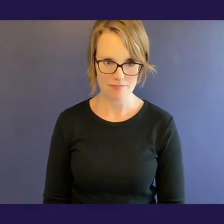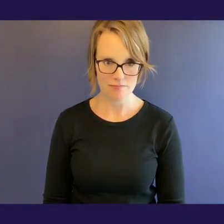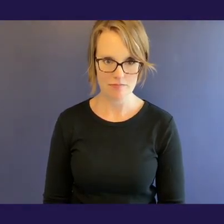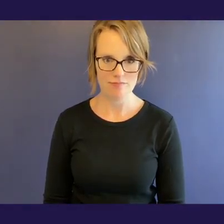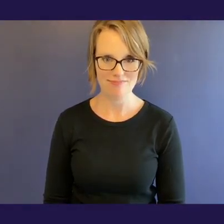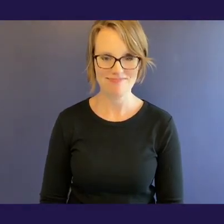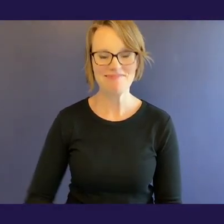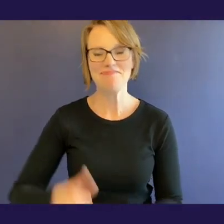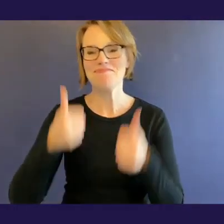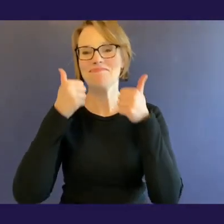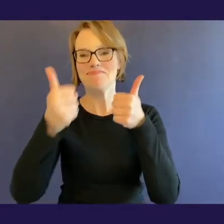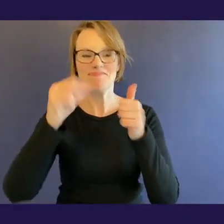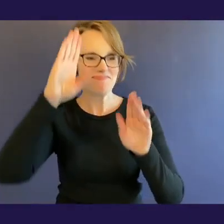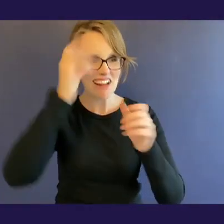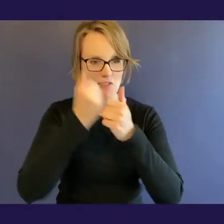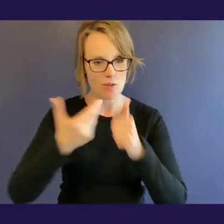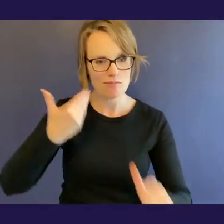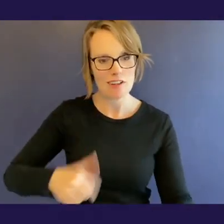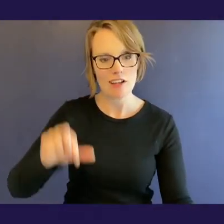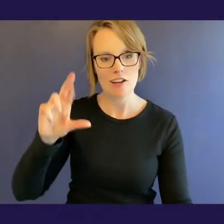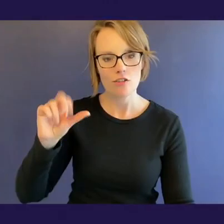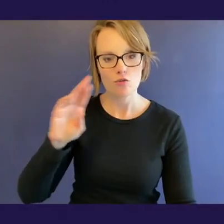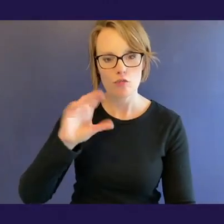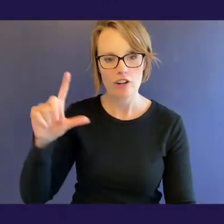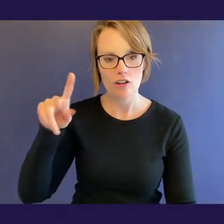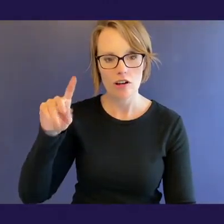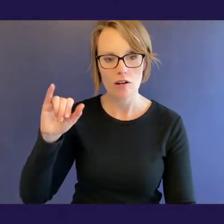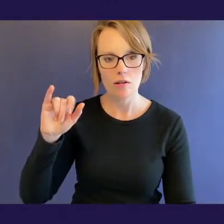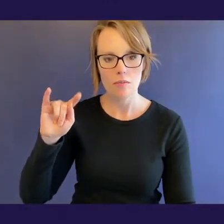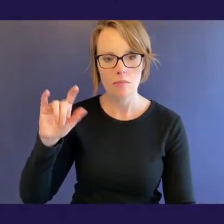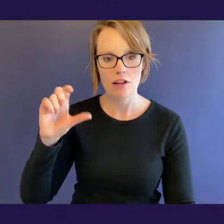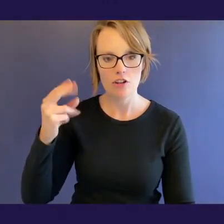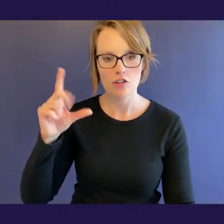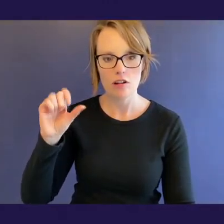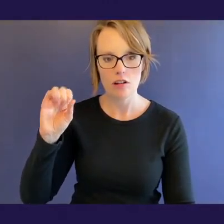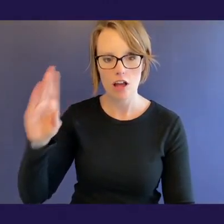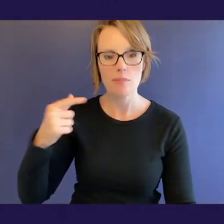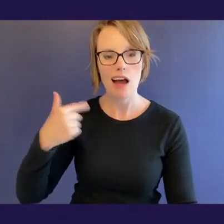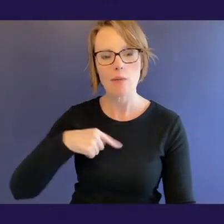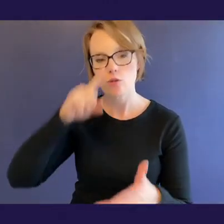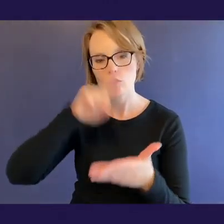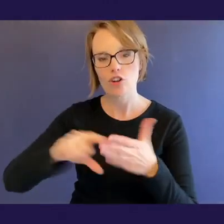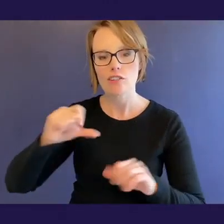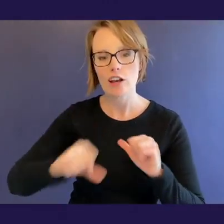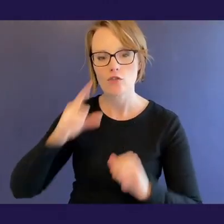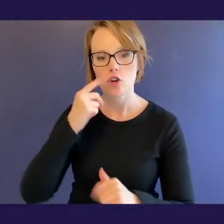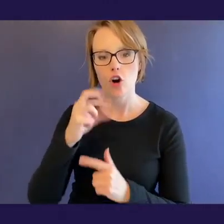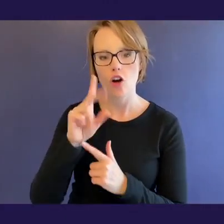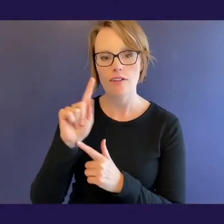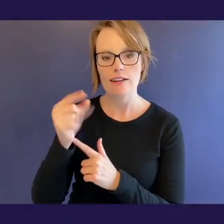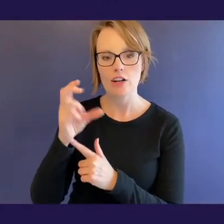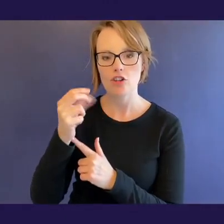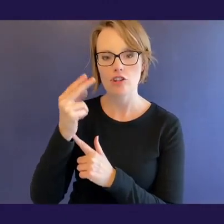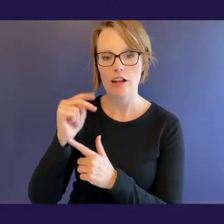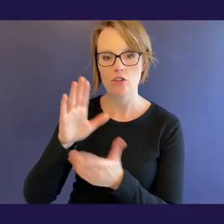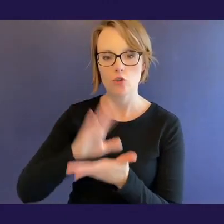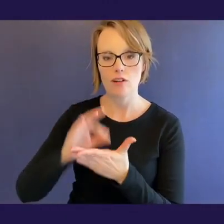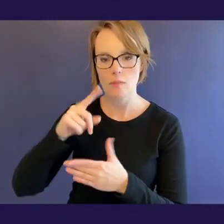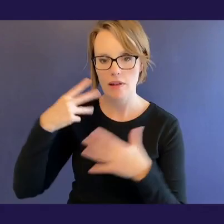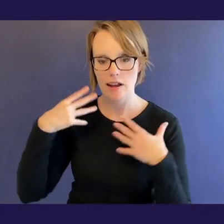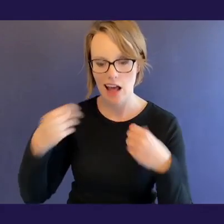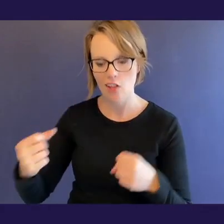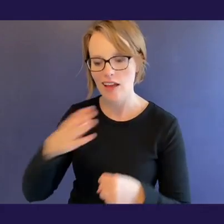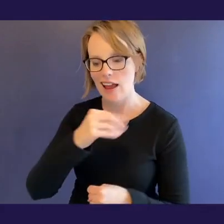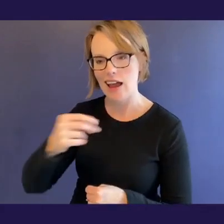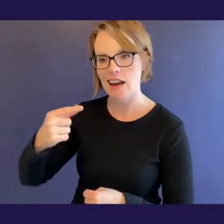Great. Hi, everyone. Rachael Piltch-Loeb. I am a research scientist at the Harvard Chan School of Public Health and a project director with the Emergency Preparedness Research